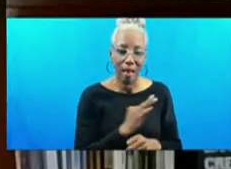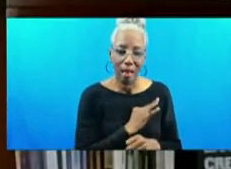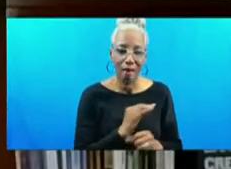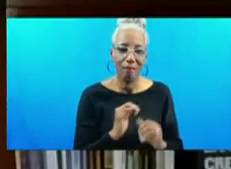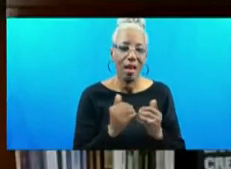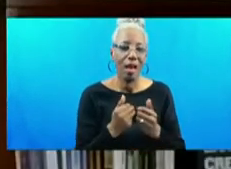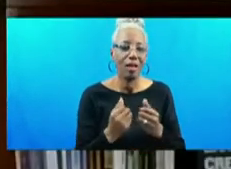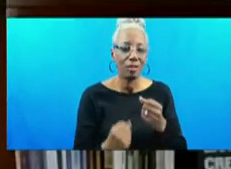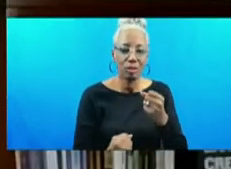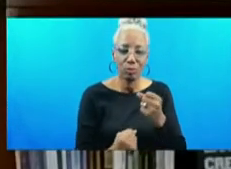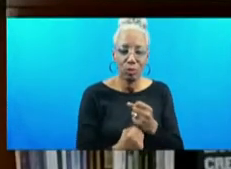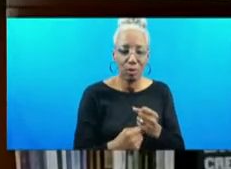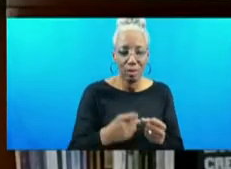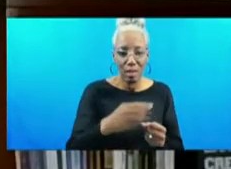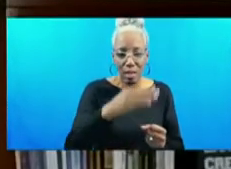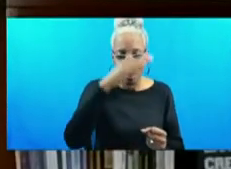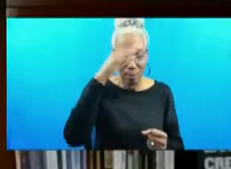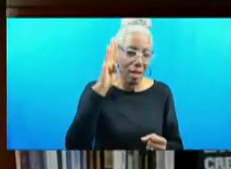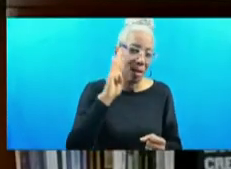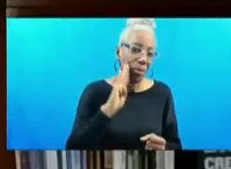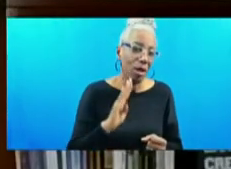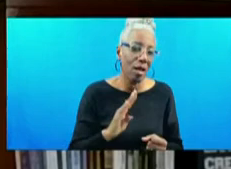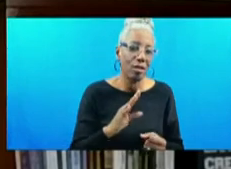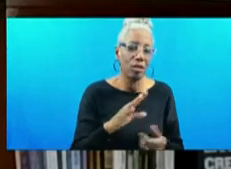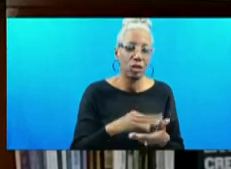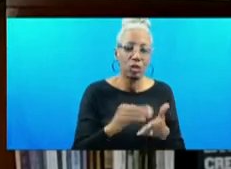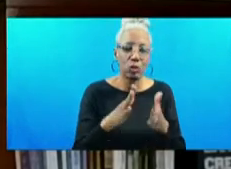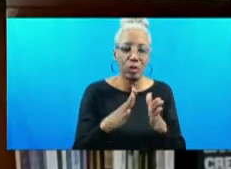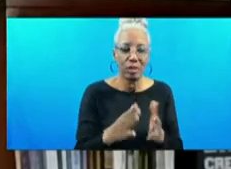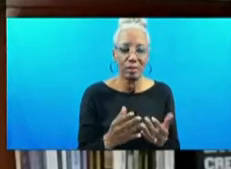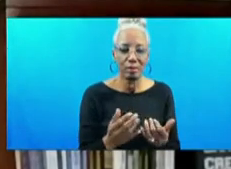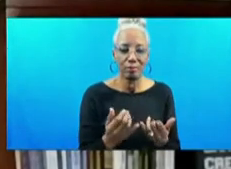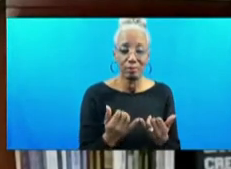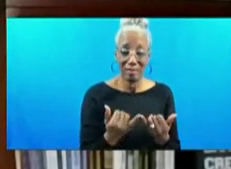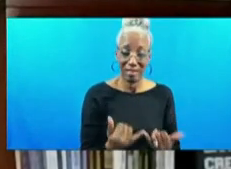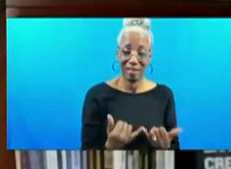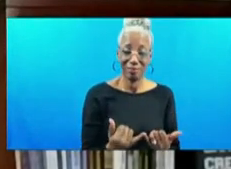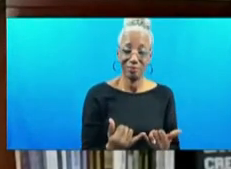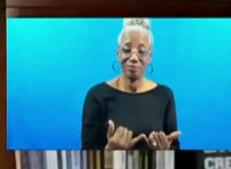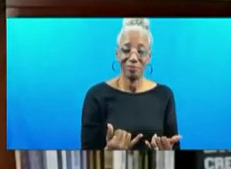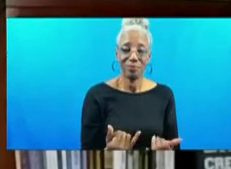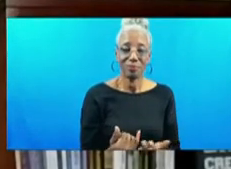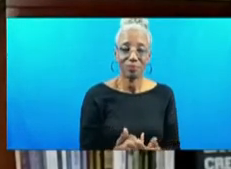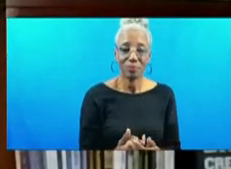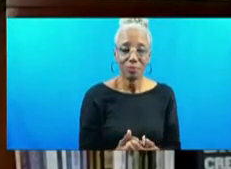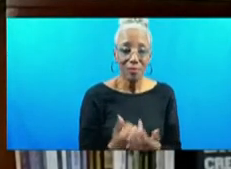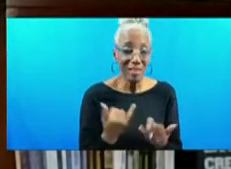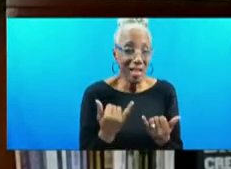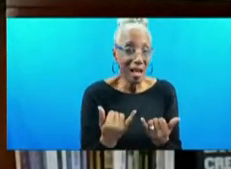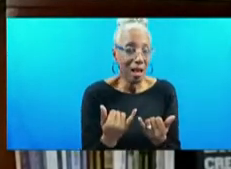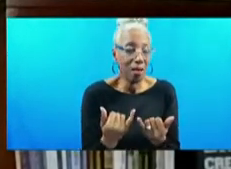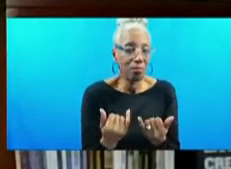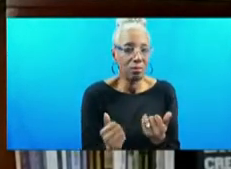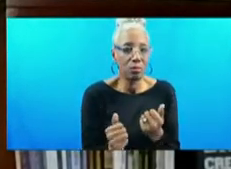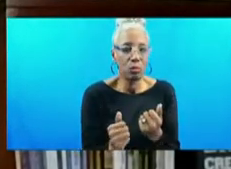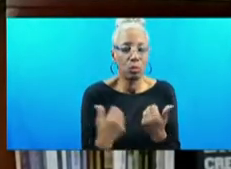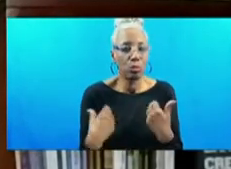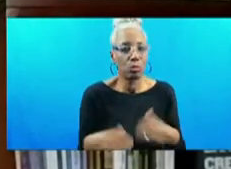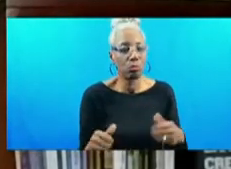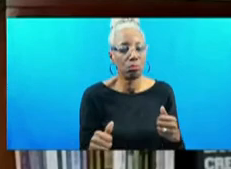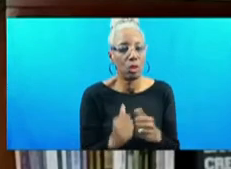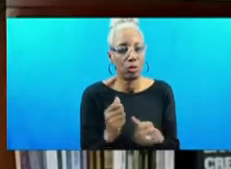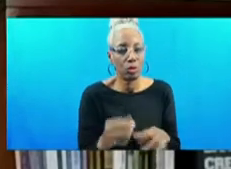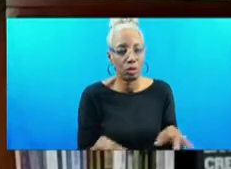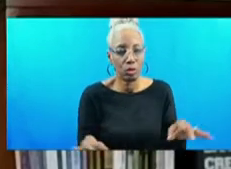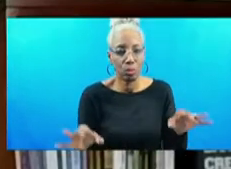in this day and time, when it's become more important when issues have impacted them in greater ways as a result